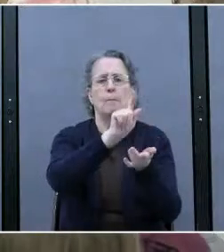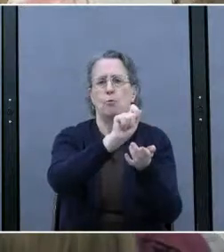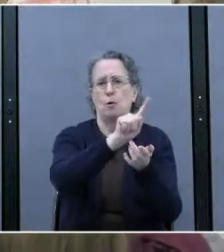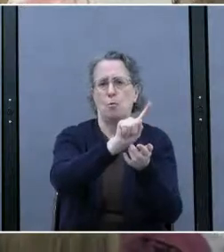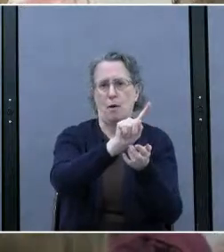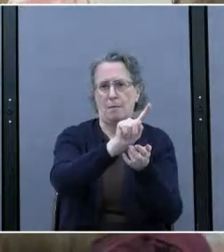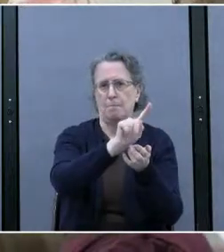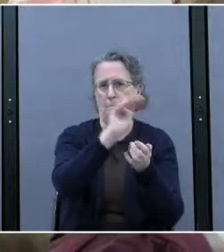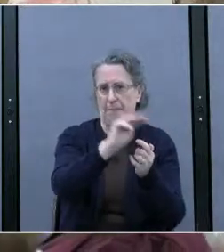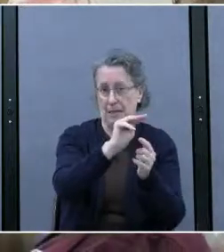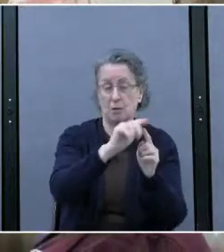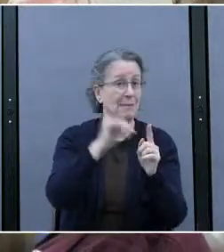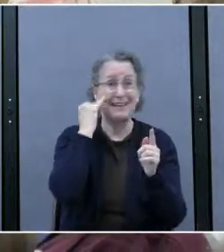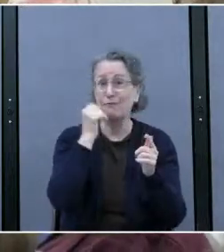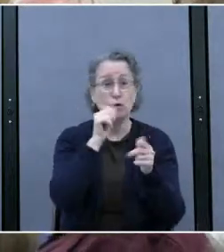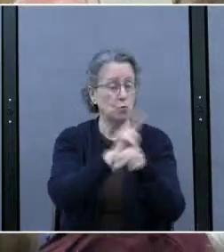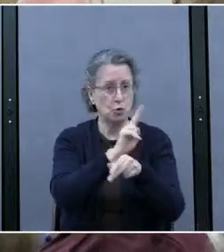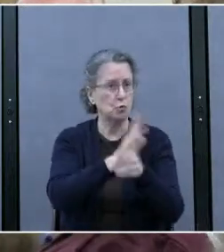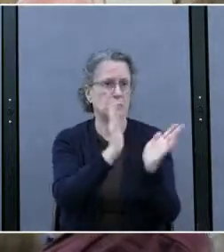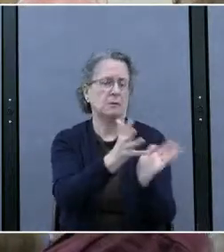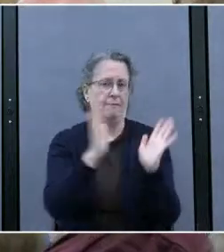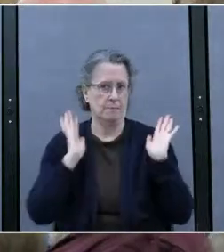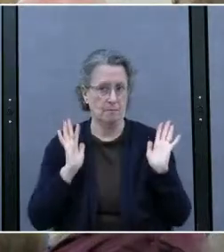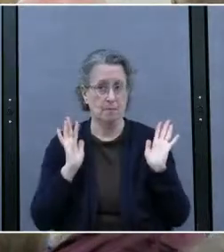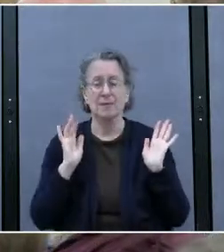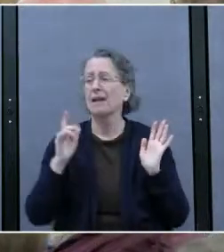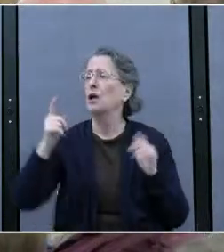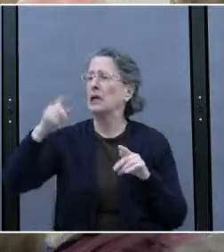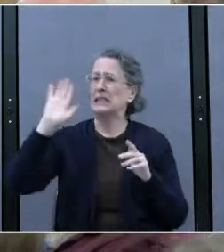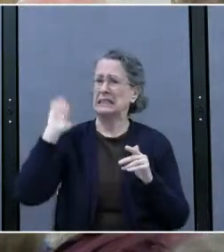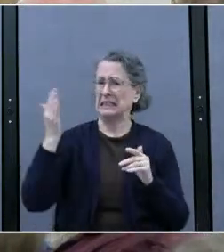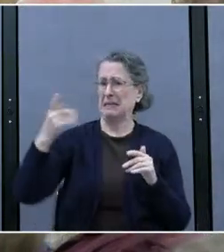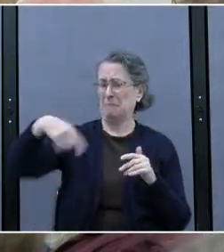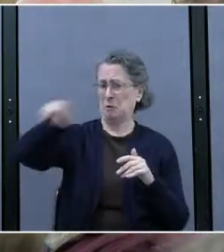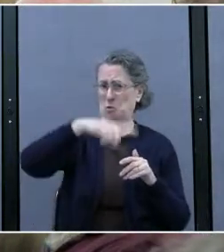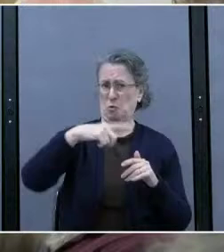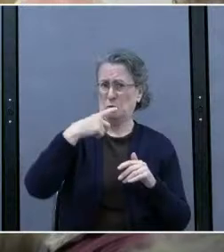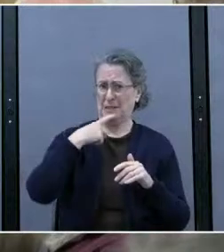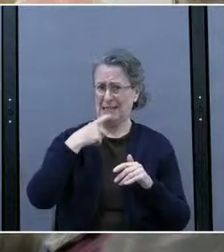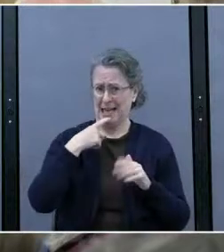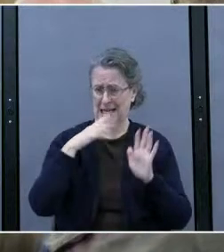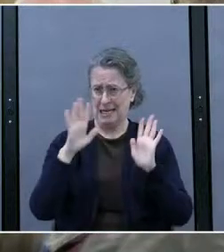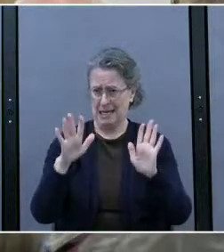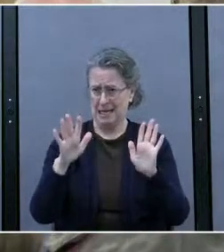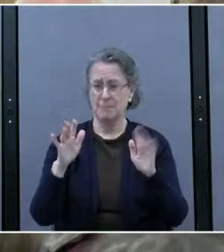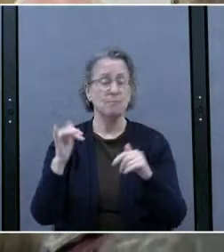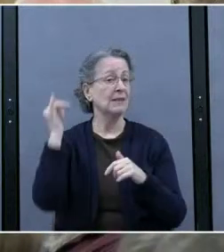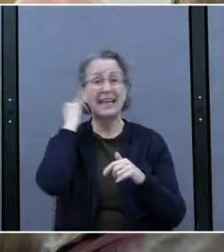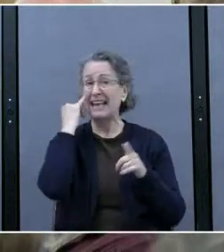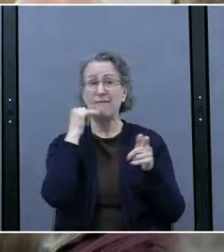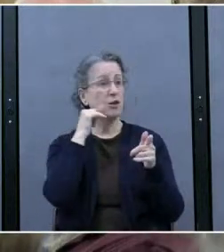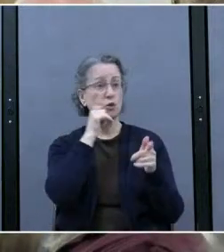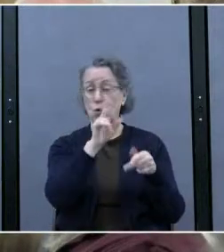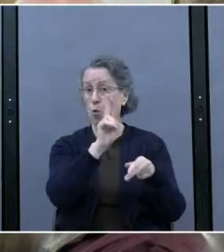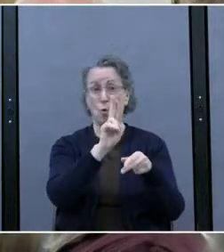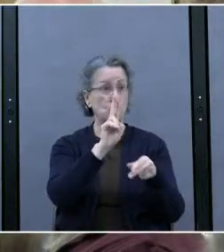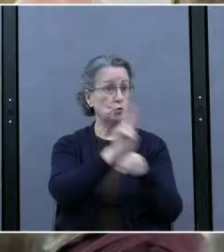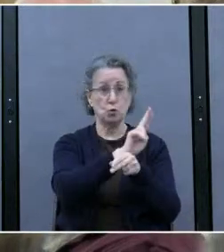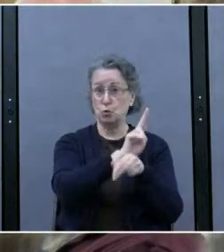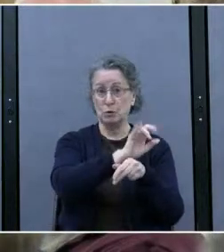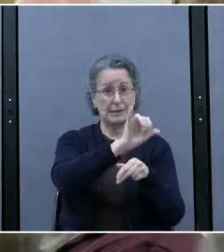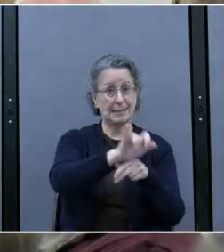everybody seems to be saying up here, yes, if we don't use the unassigned fund balance, we will have